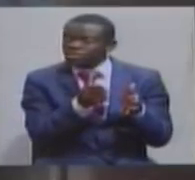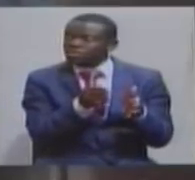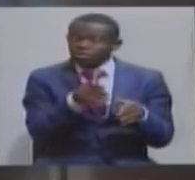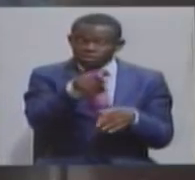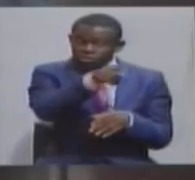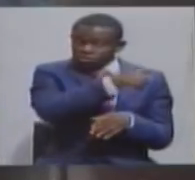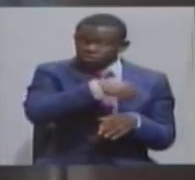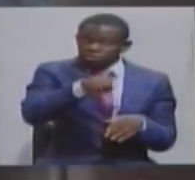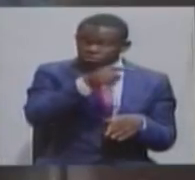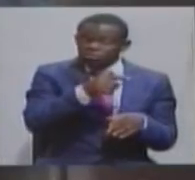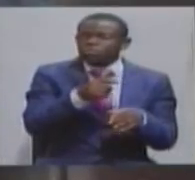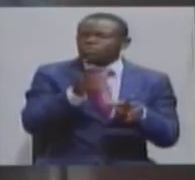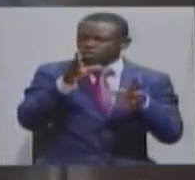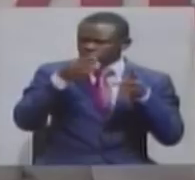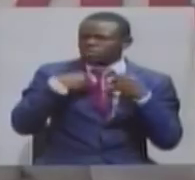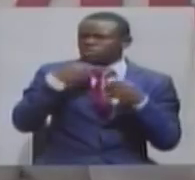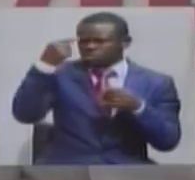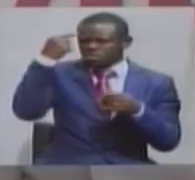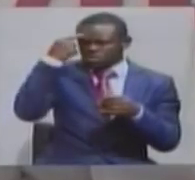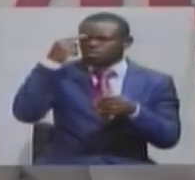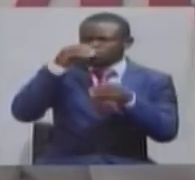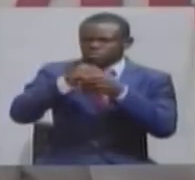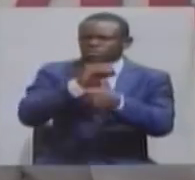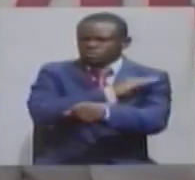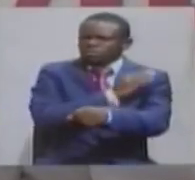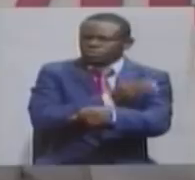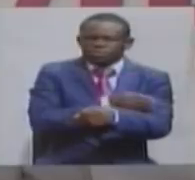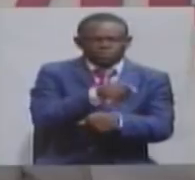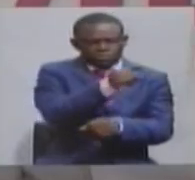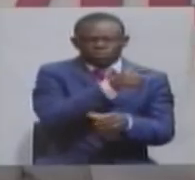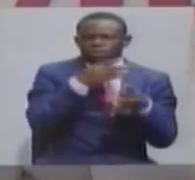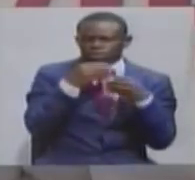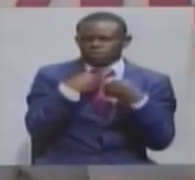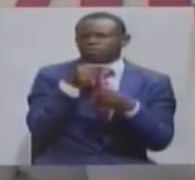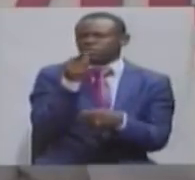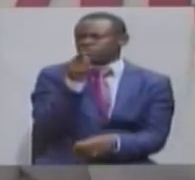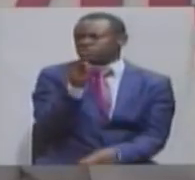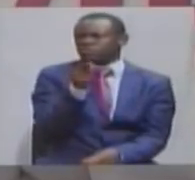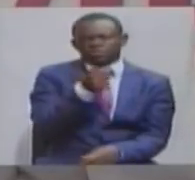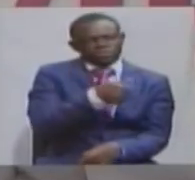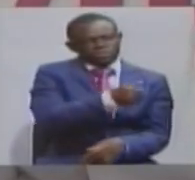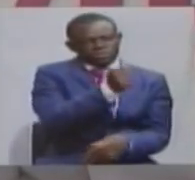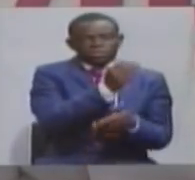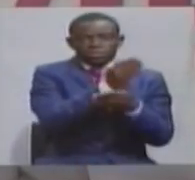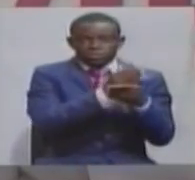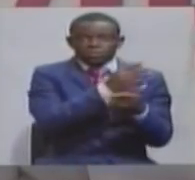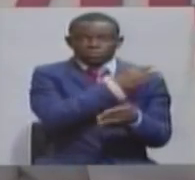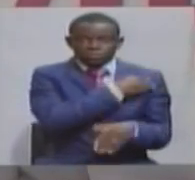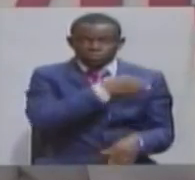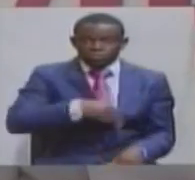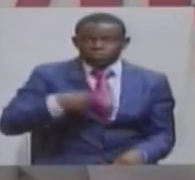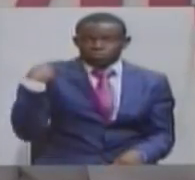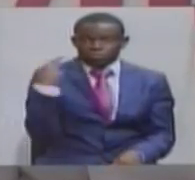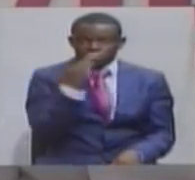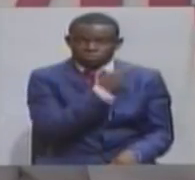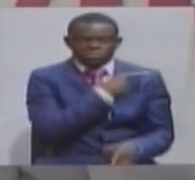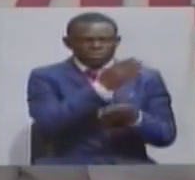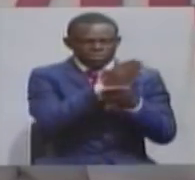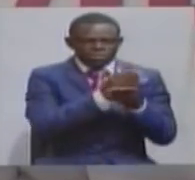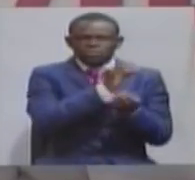but do not want to recognize it and do not want to even engage. No. They came to see me. Some are opposition political